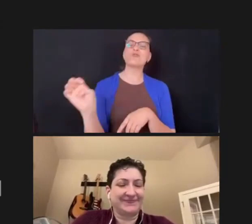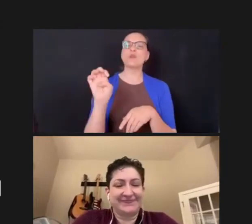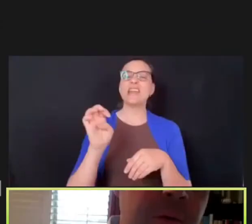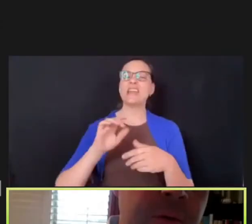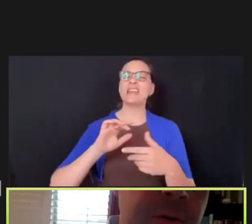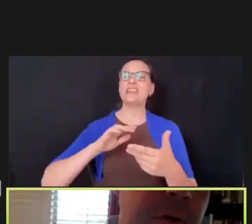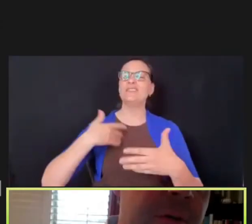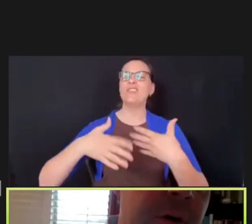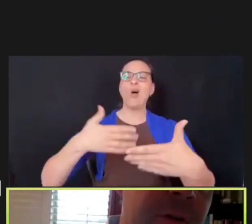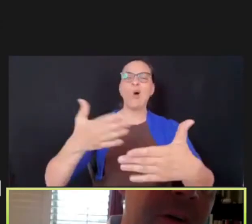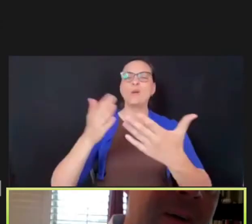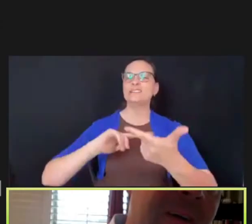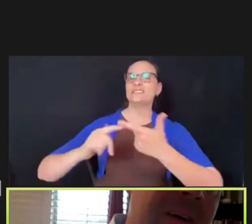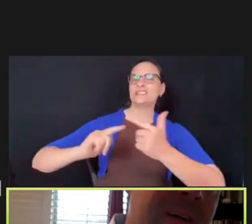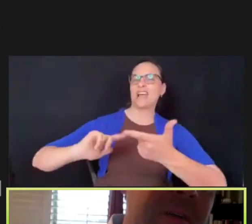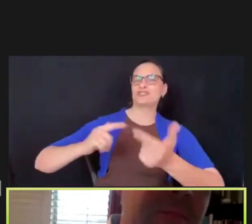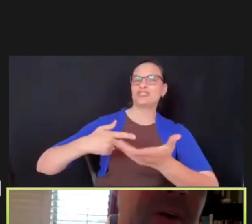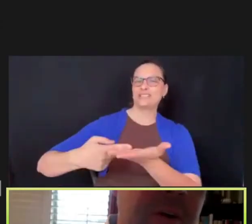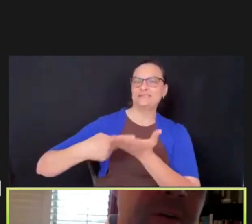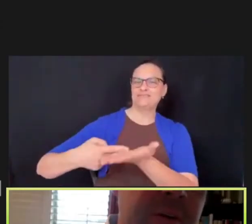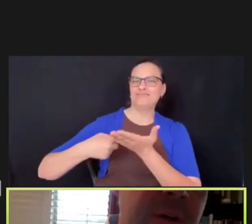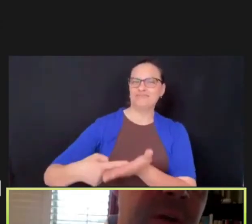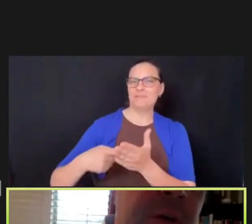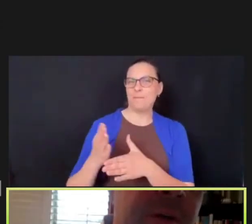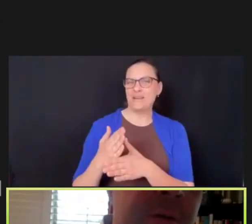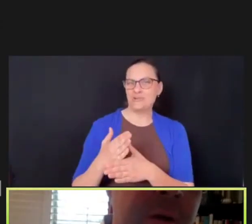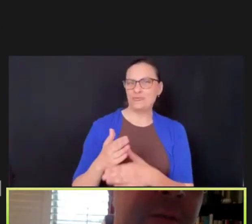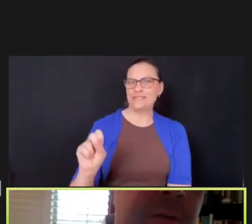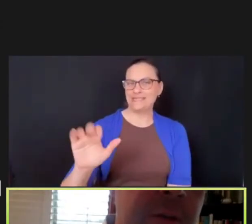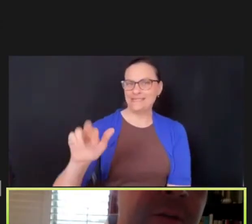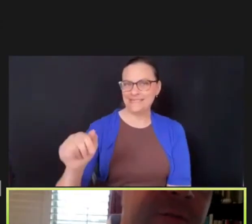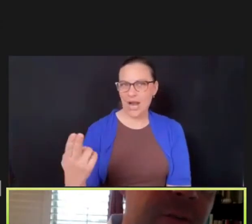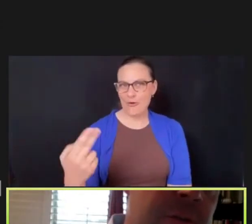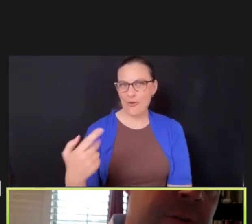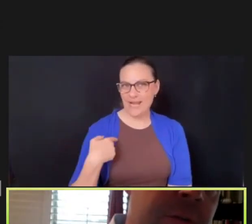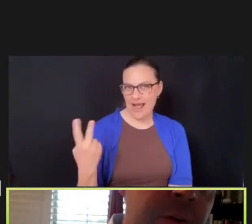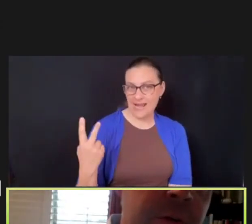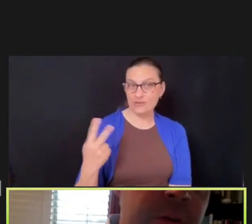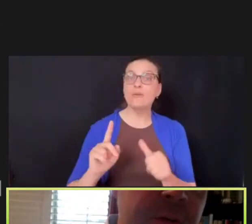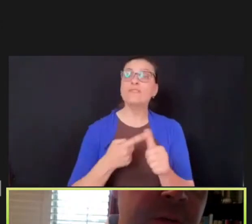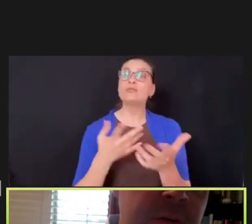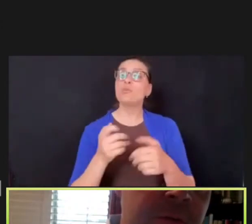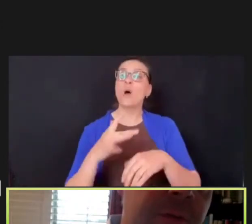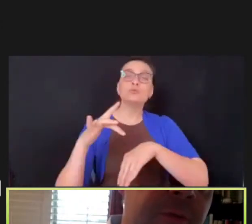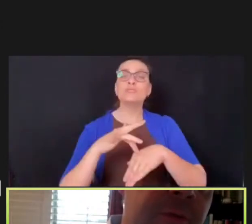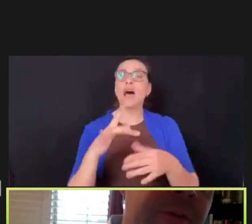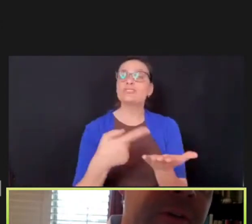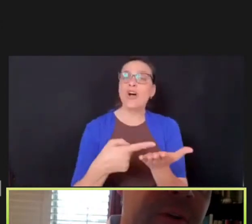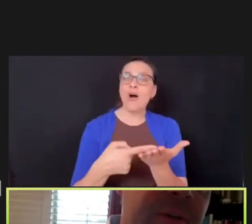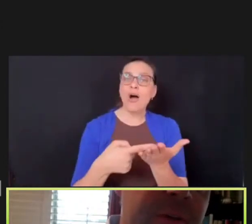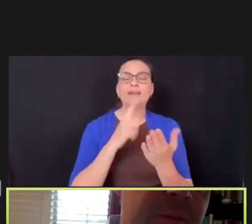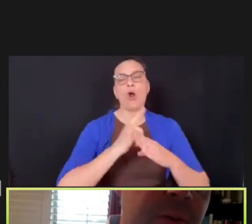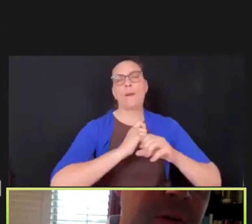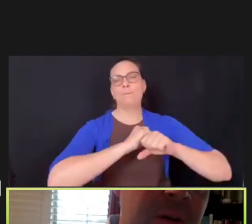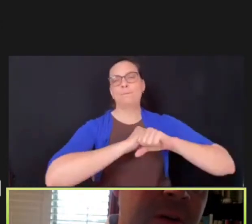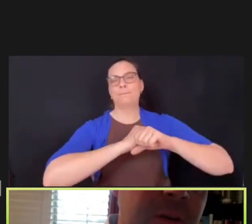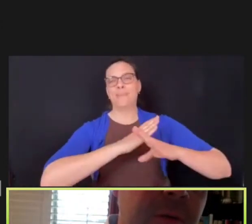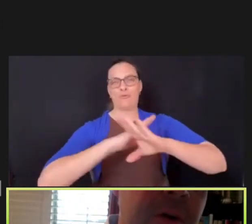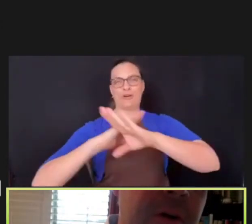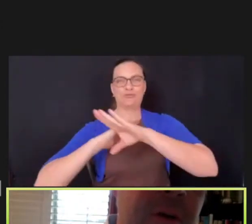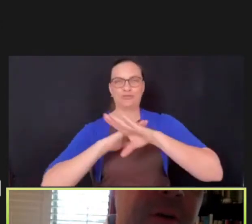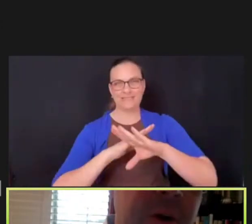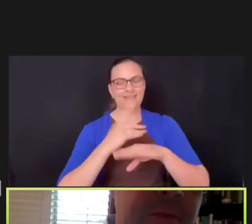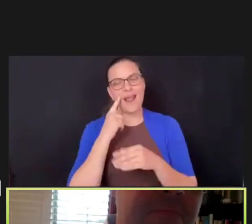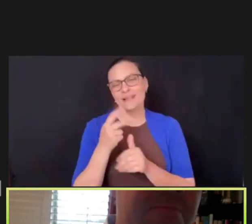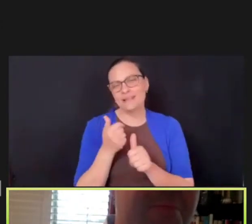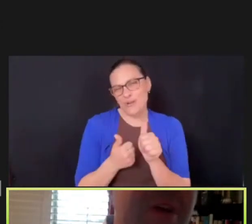first thing kind of we wanted to touch on is barriers, and kind of I think we each have our own experiences and our own thoughts about this. But the